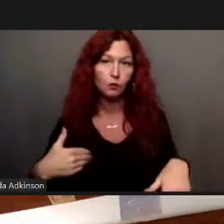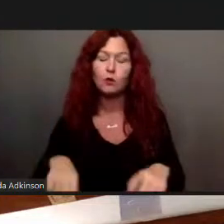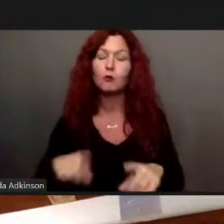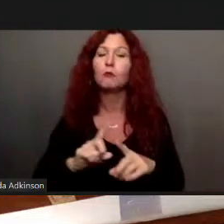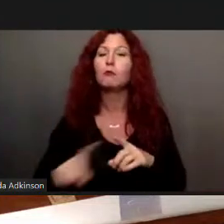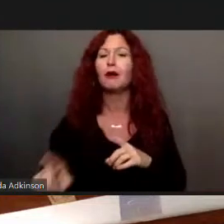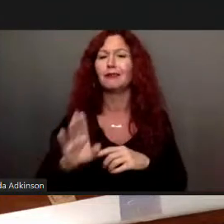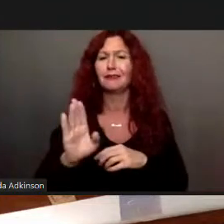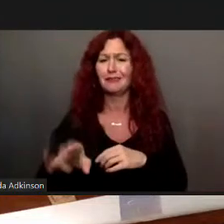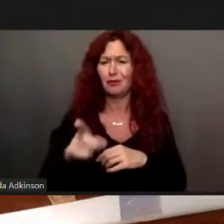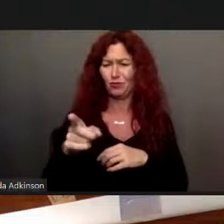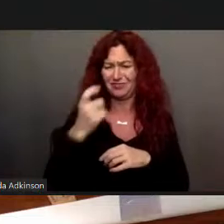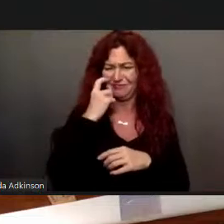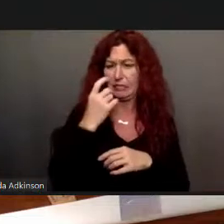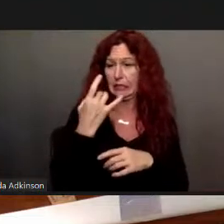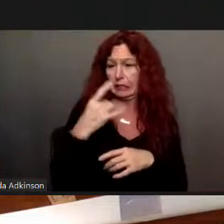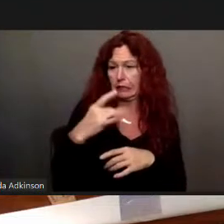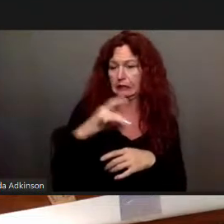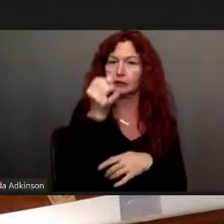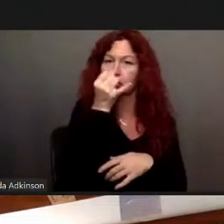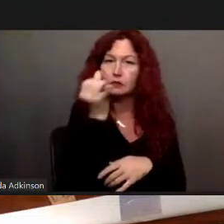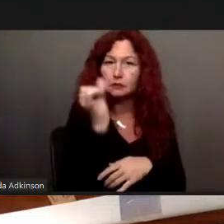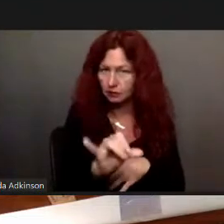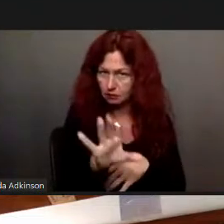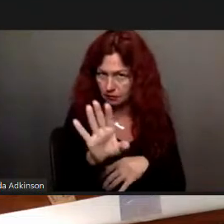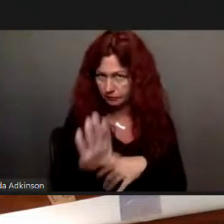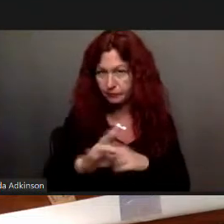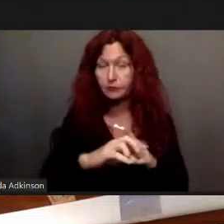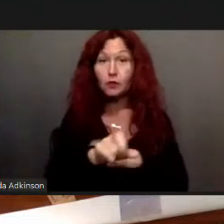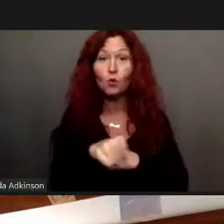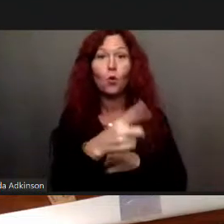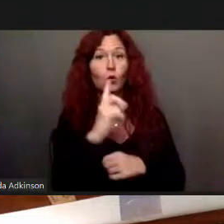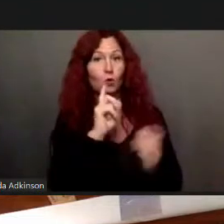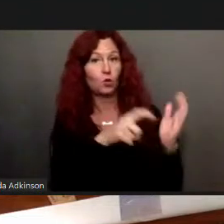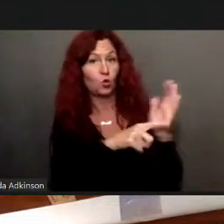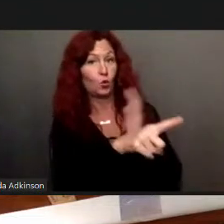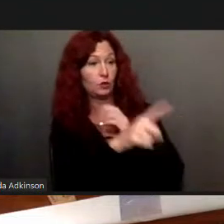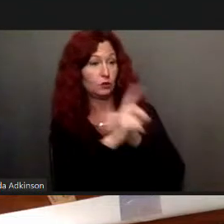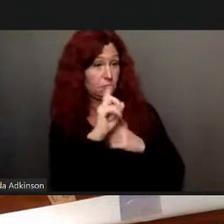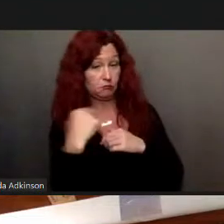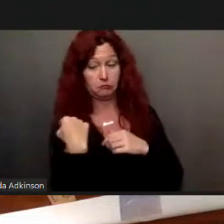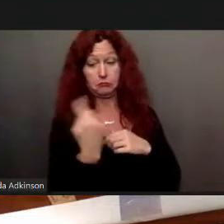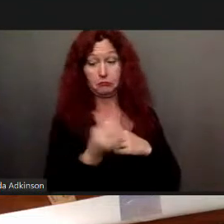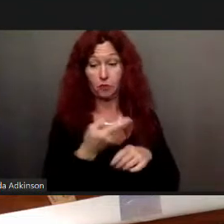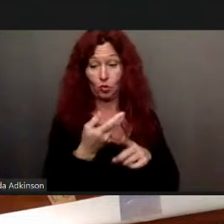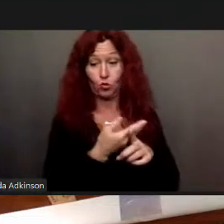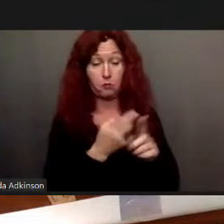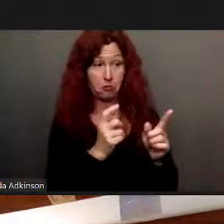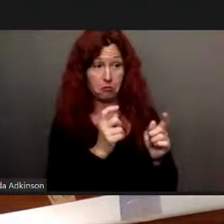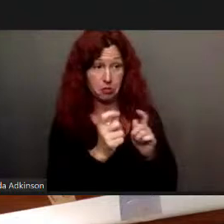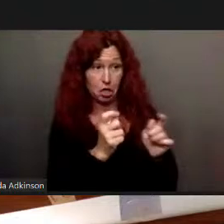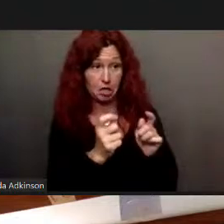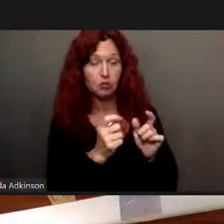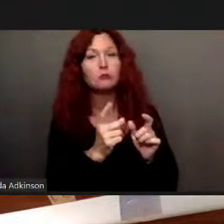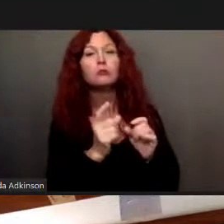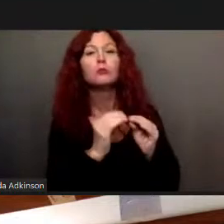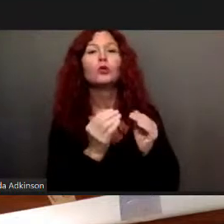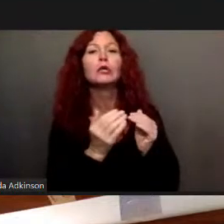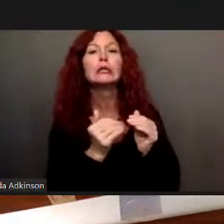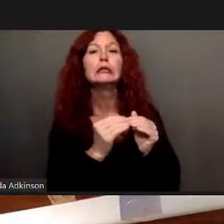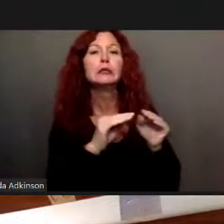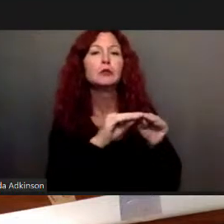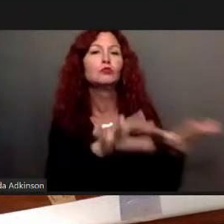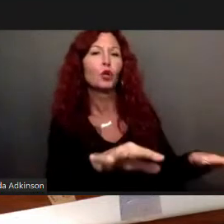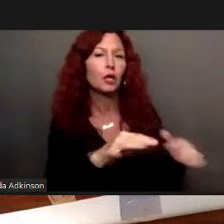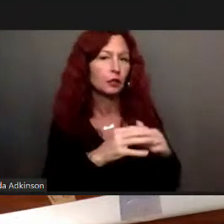have any change in the picture is to make it a little bit more contagious and a little bit harder for our immune systems to make